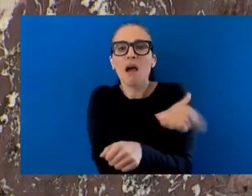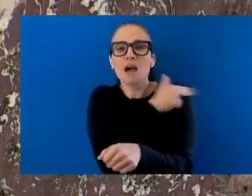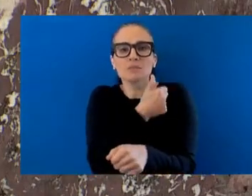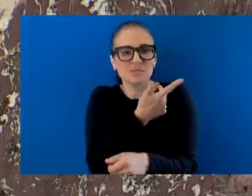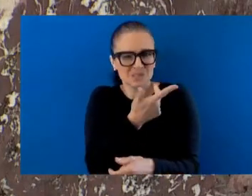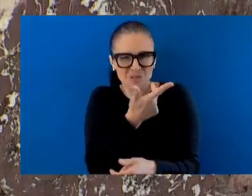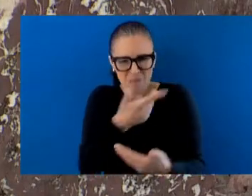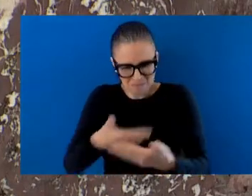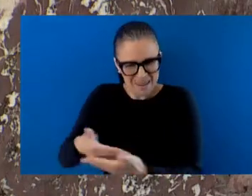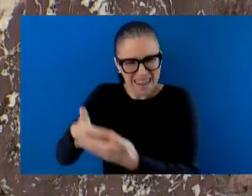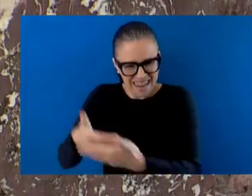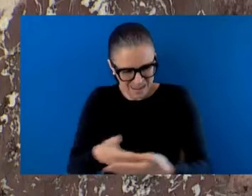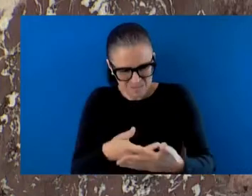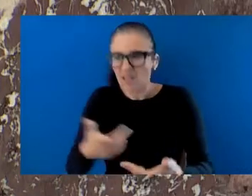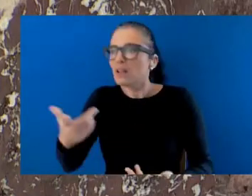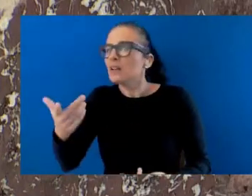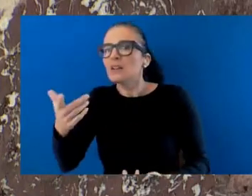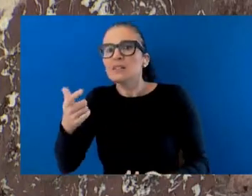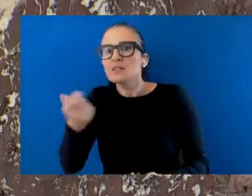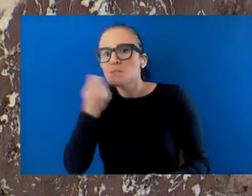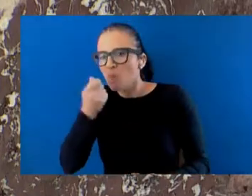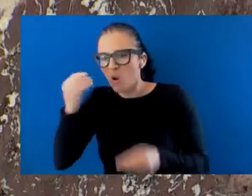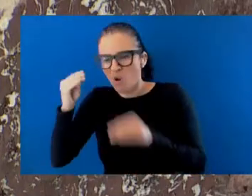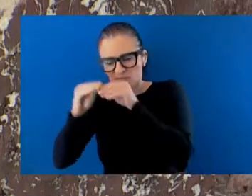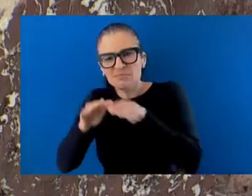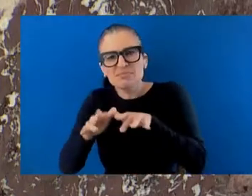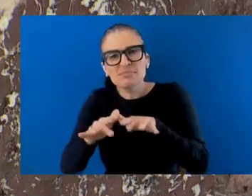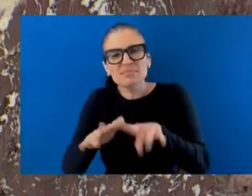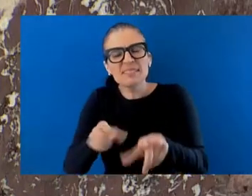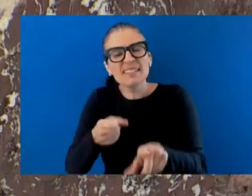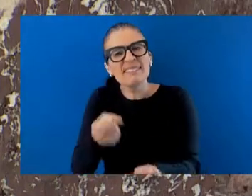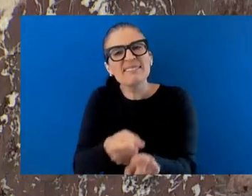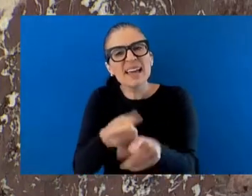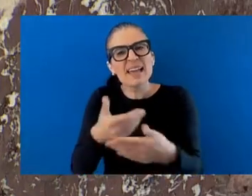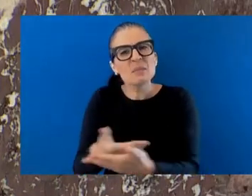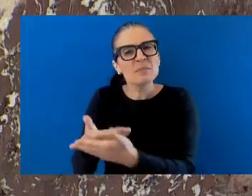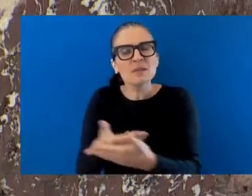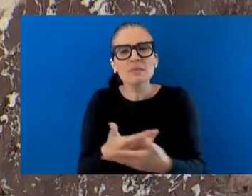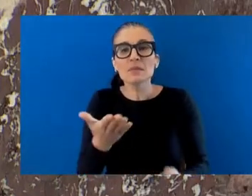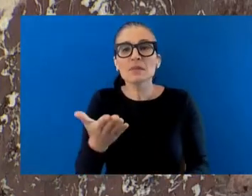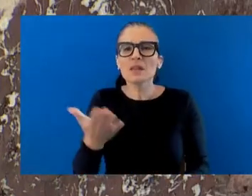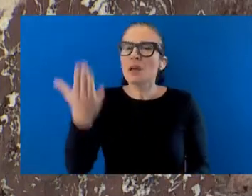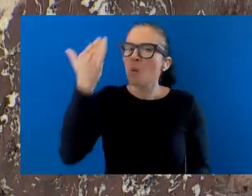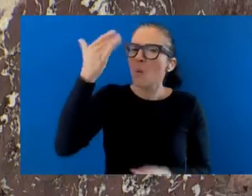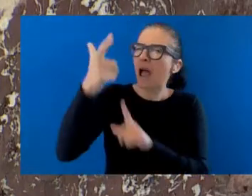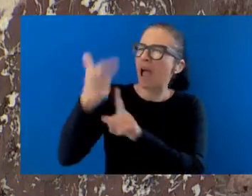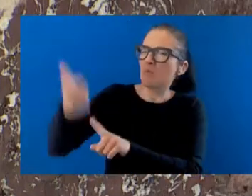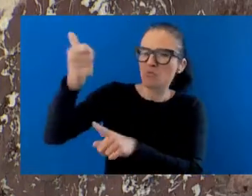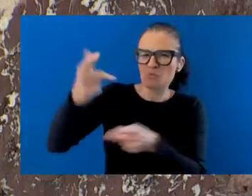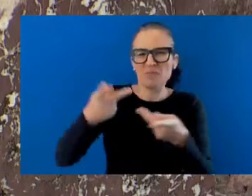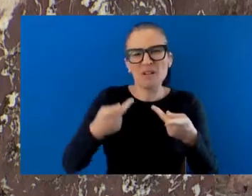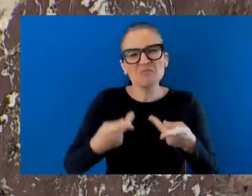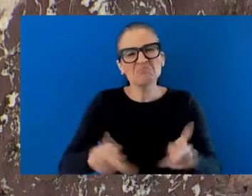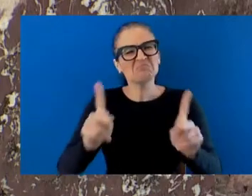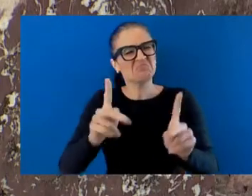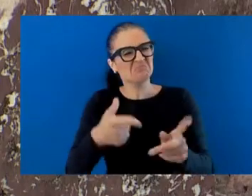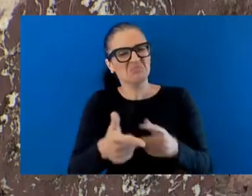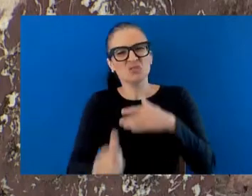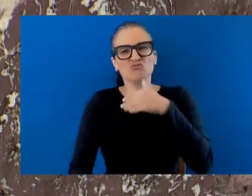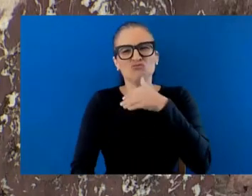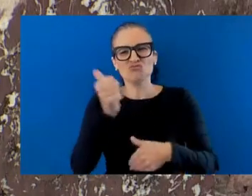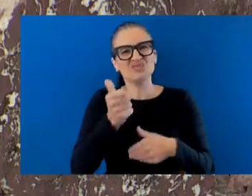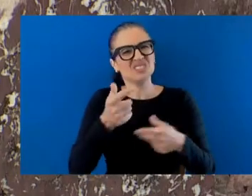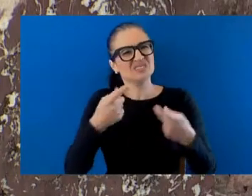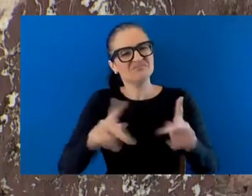patients and nurses and newborn babies to be safe in a hospital over the rights of open drug use of meth,